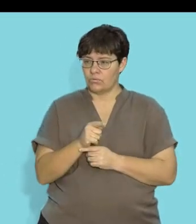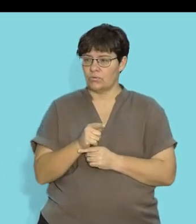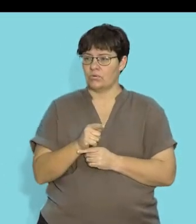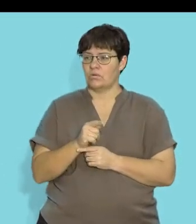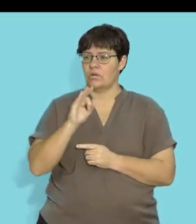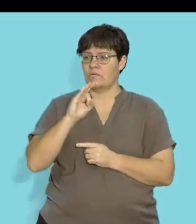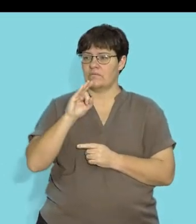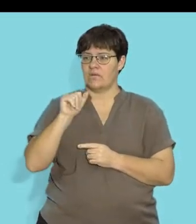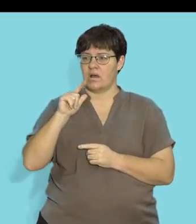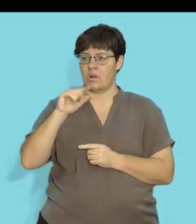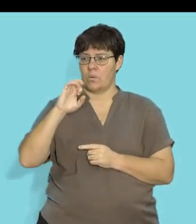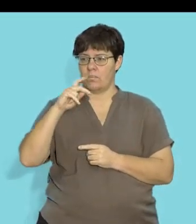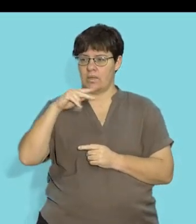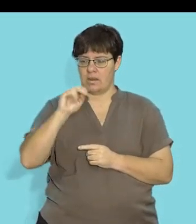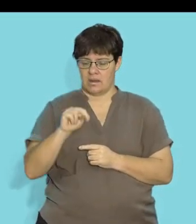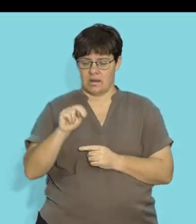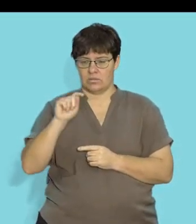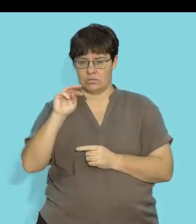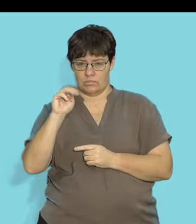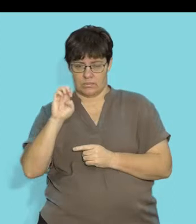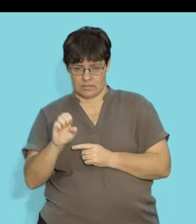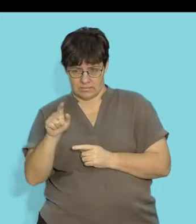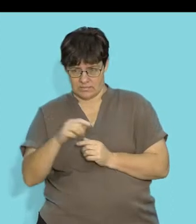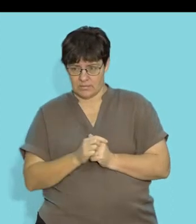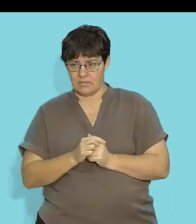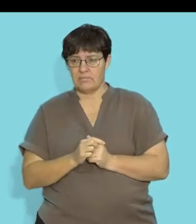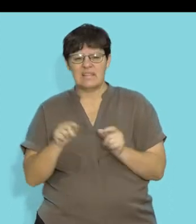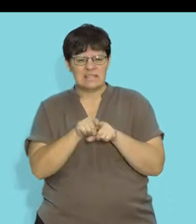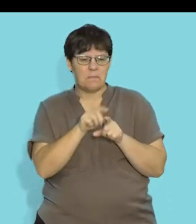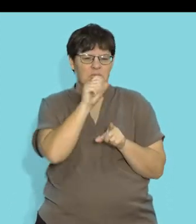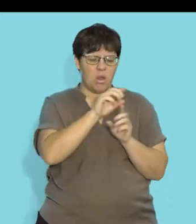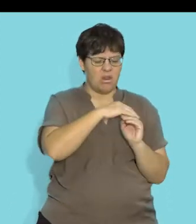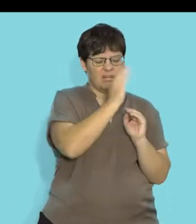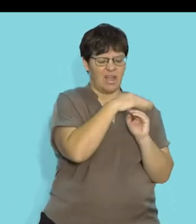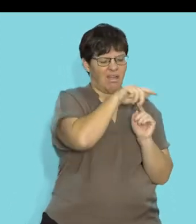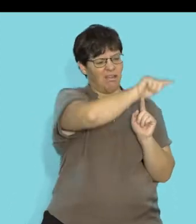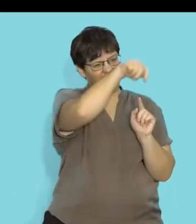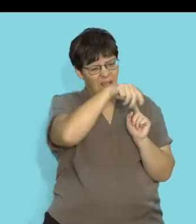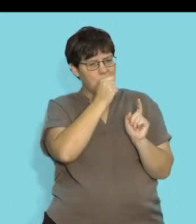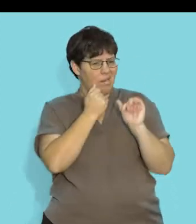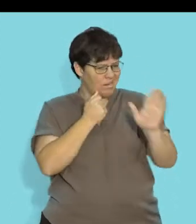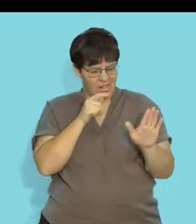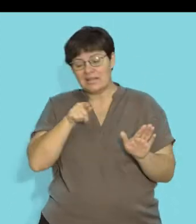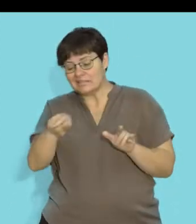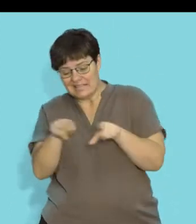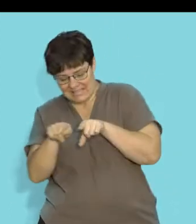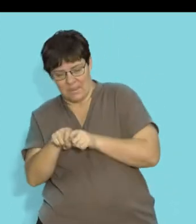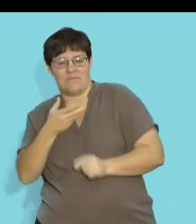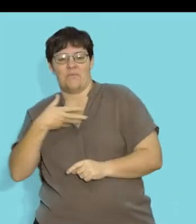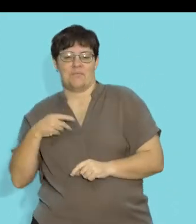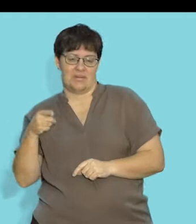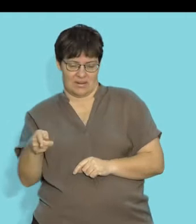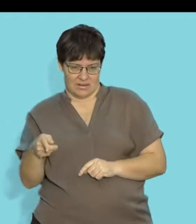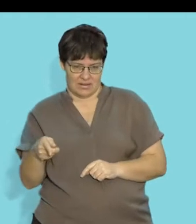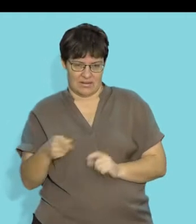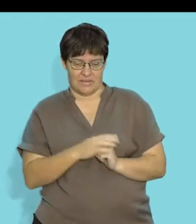fallopian tubes, and that's the equivalent of the sperm duct, or in the males, and here we have that in females